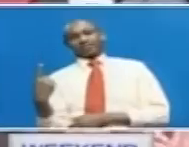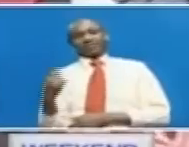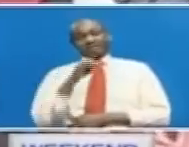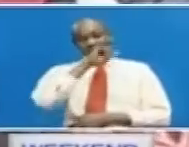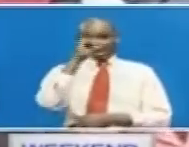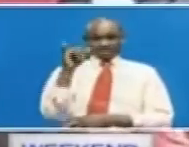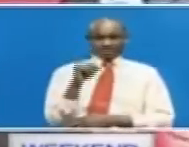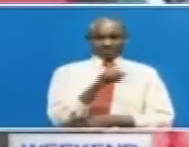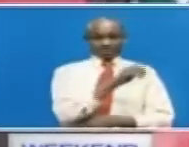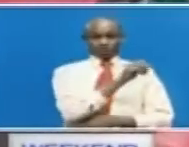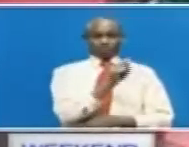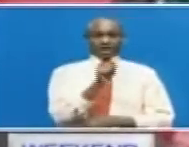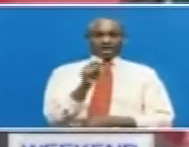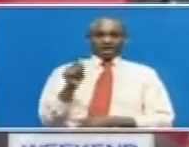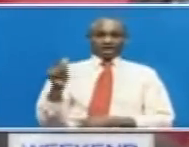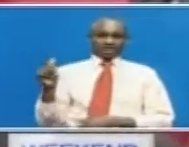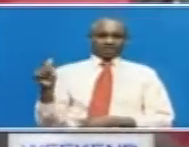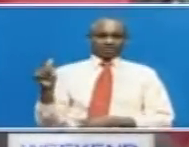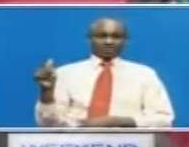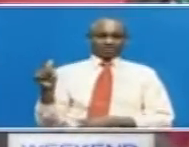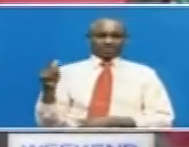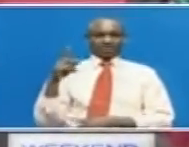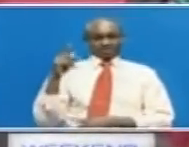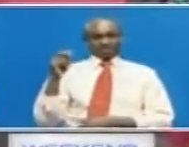Hassan Juma, KTN Sports.